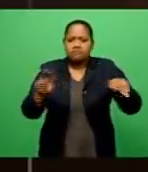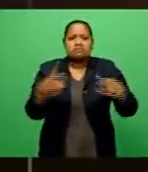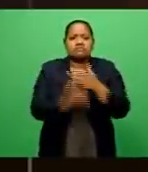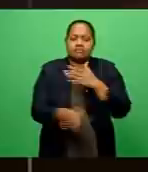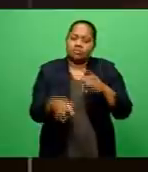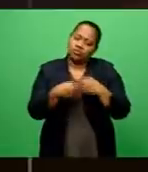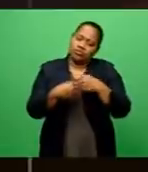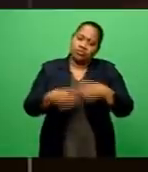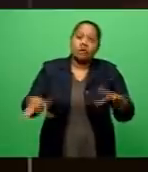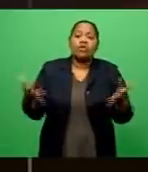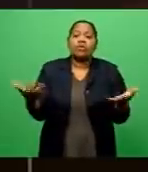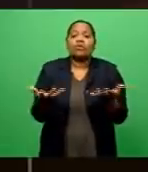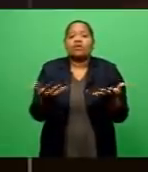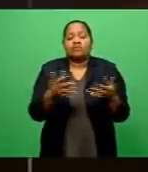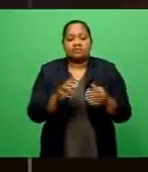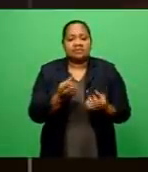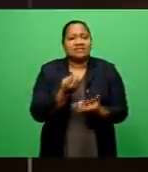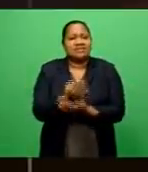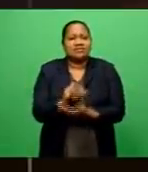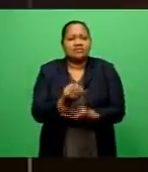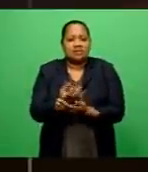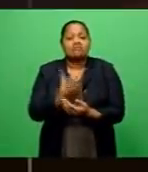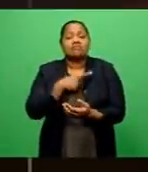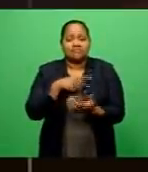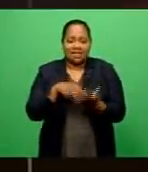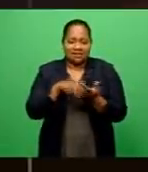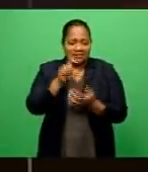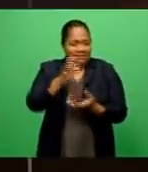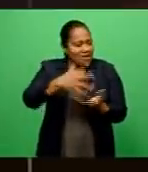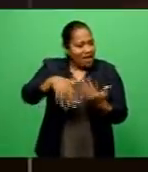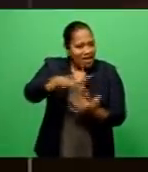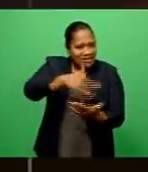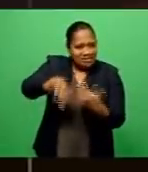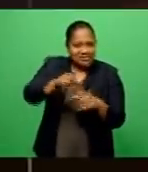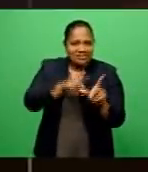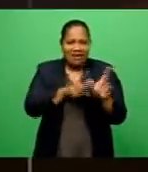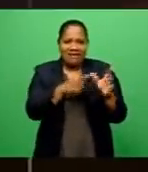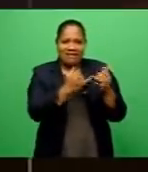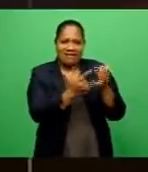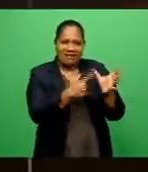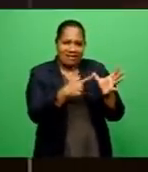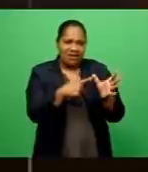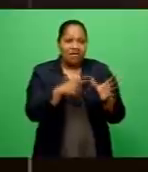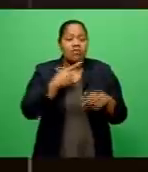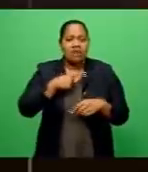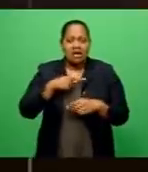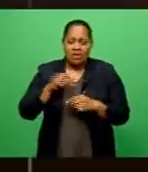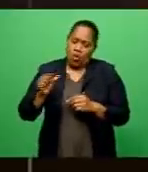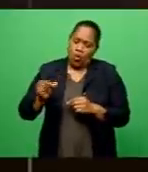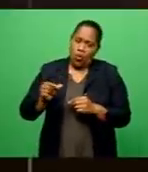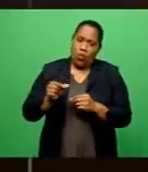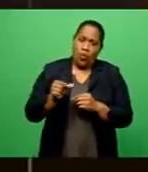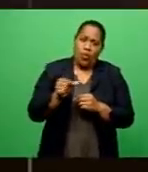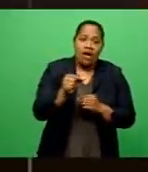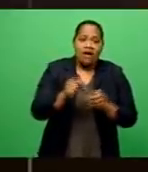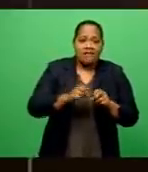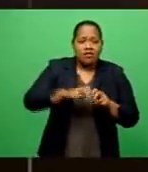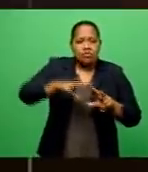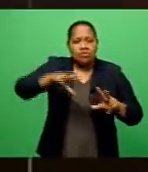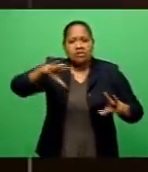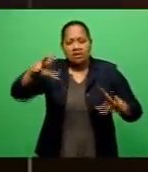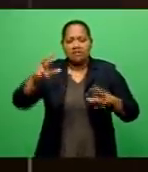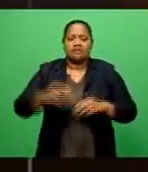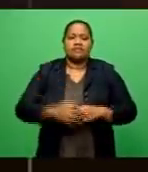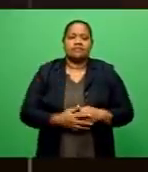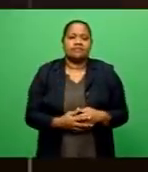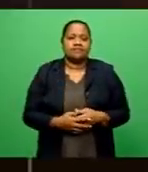Savu Savu as a result of tropical cyclone Yasa. As the system passed over Vanuatu, it left homes and property in tatters,